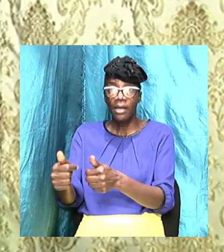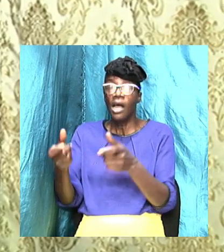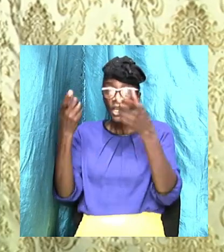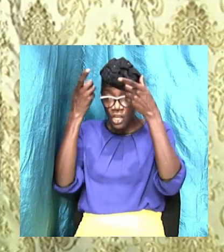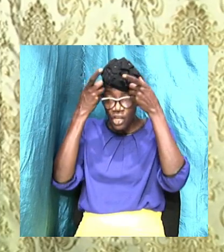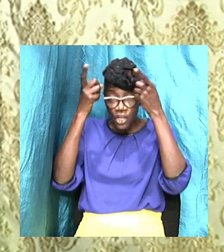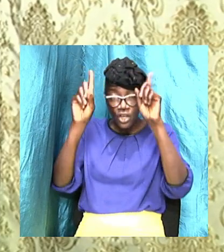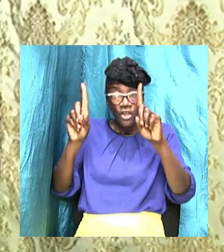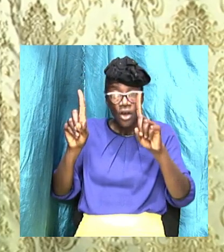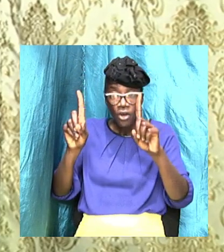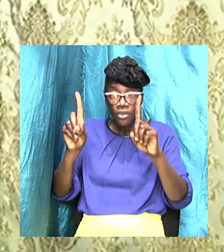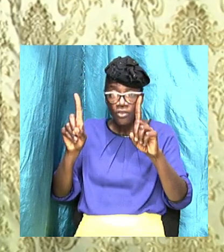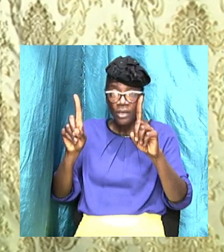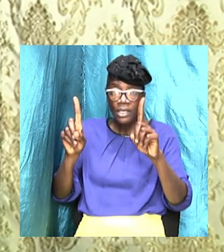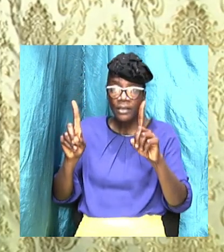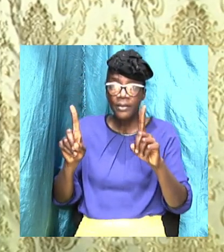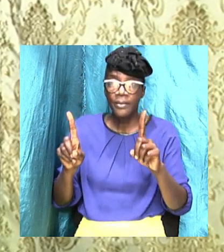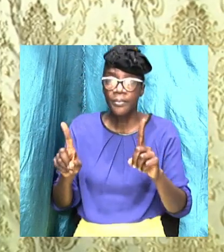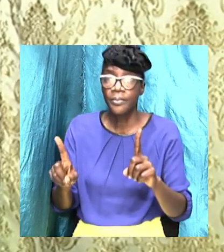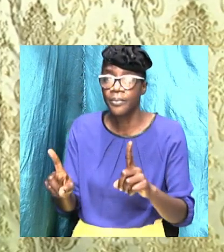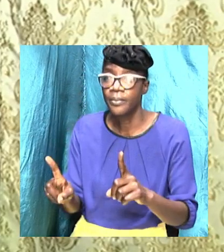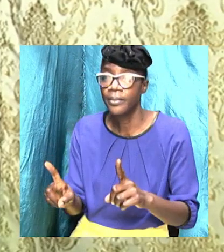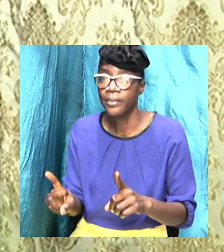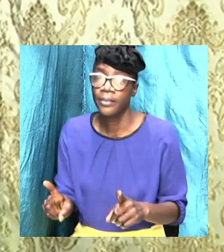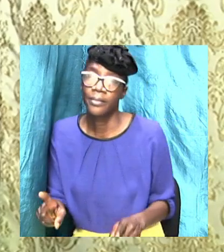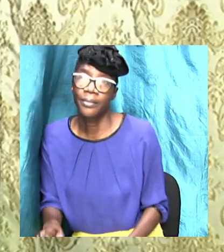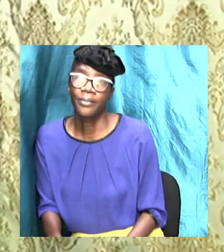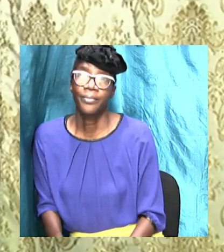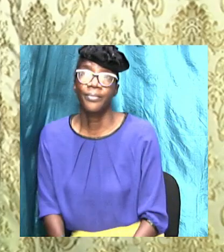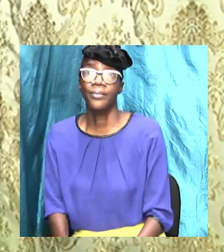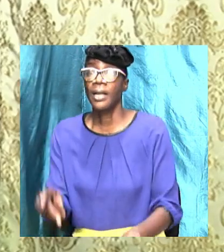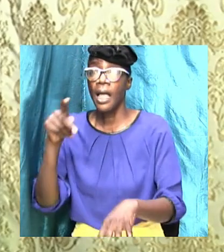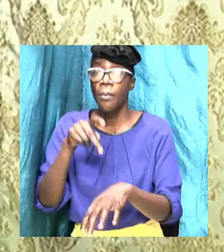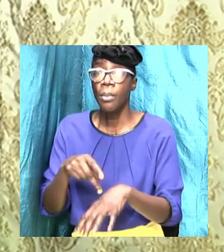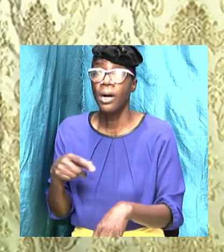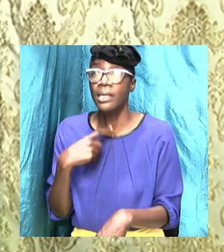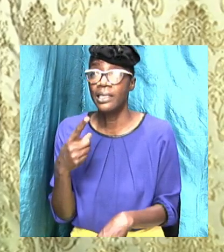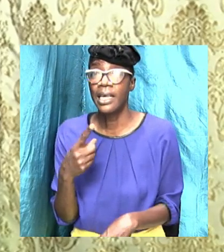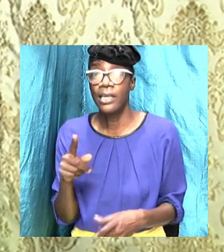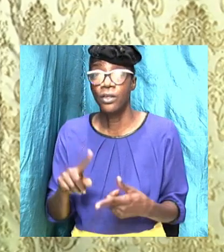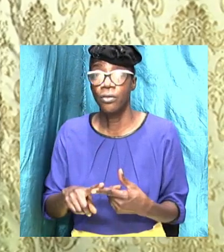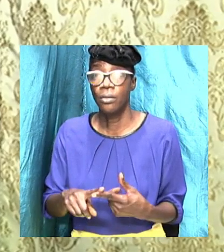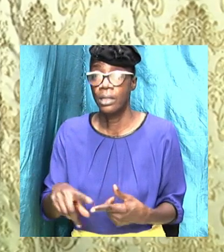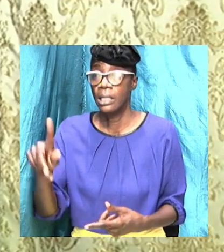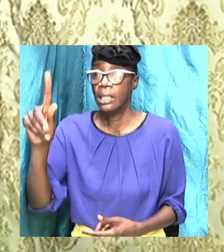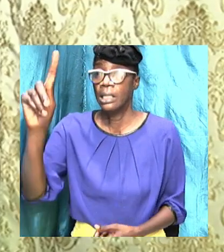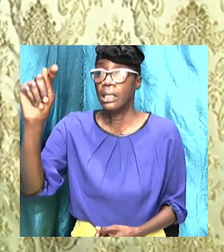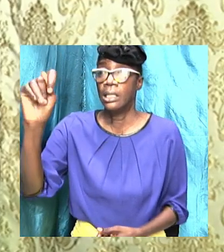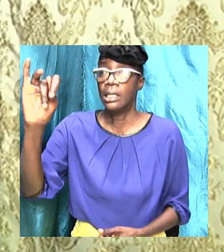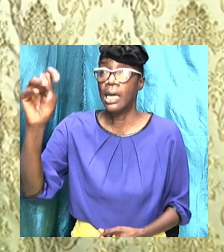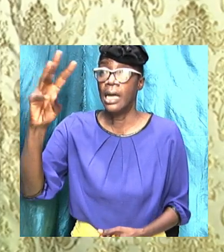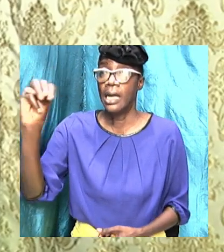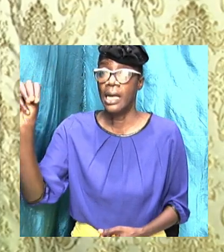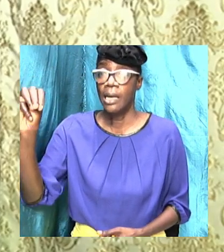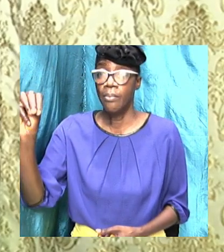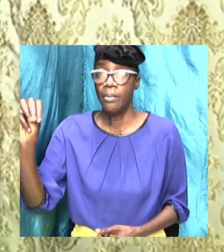doctrine. Amen. And Paul said to Timothy that the time is going to